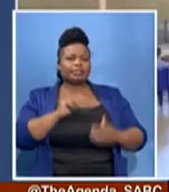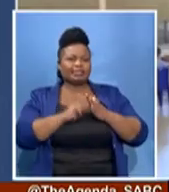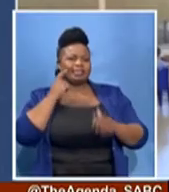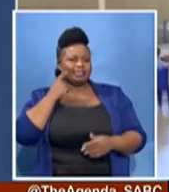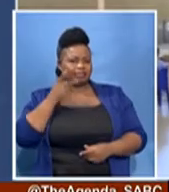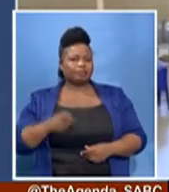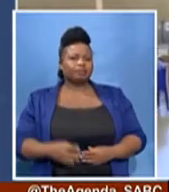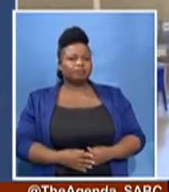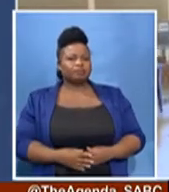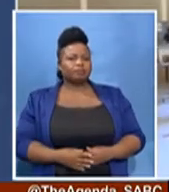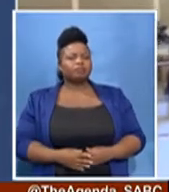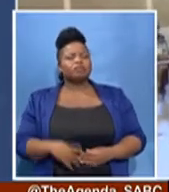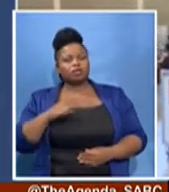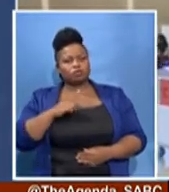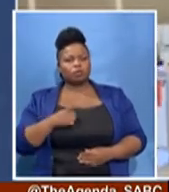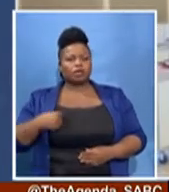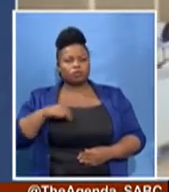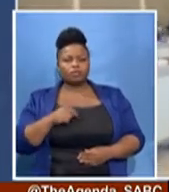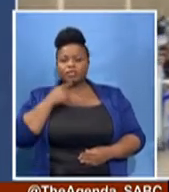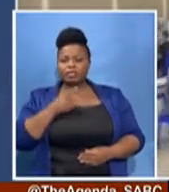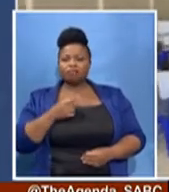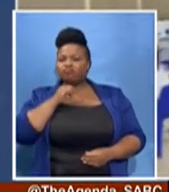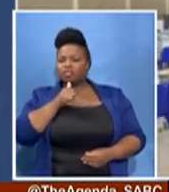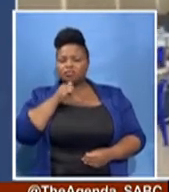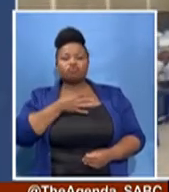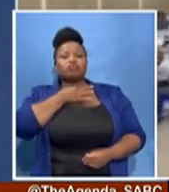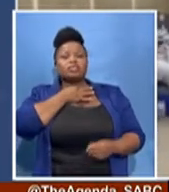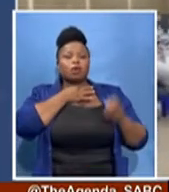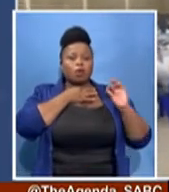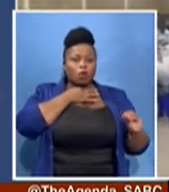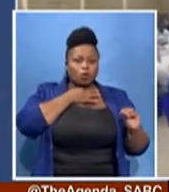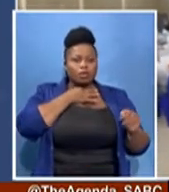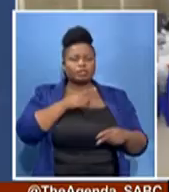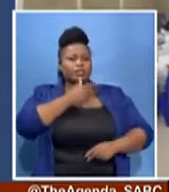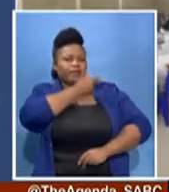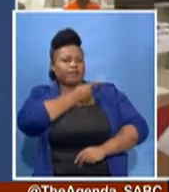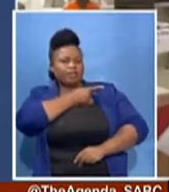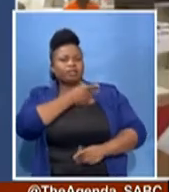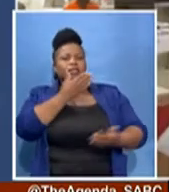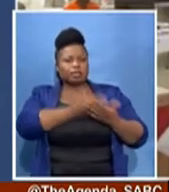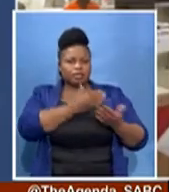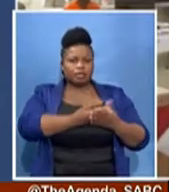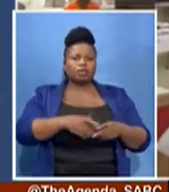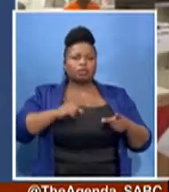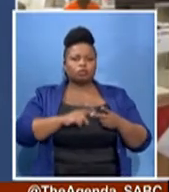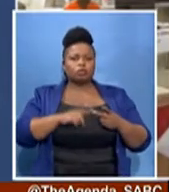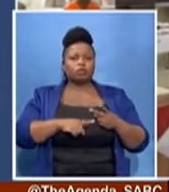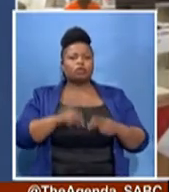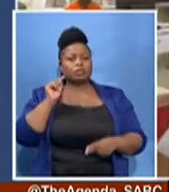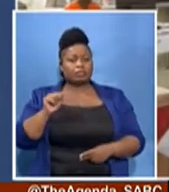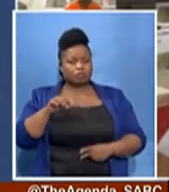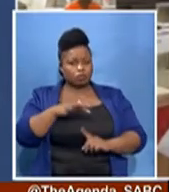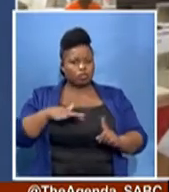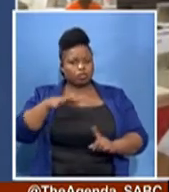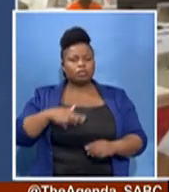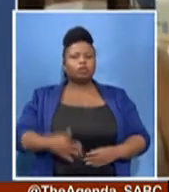if there is a risk, even if the vaccine might be precipitating the risk of this very rare condition, that risk is a